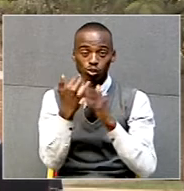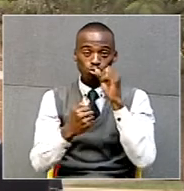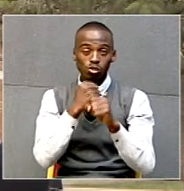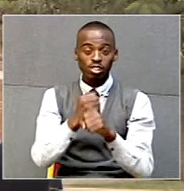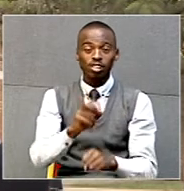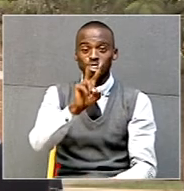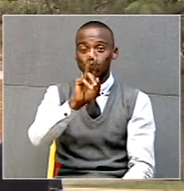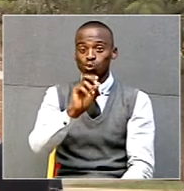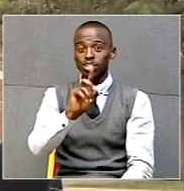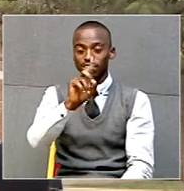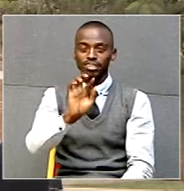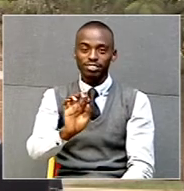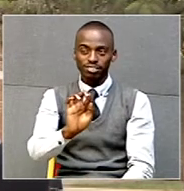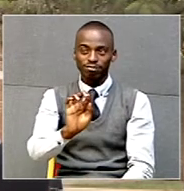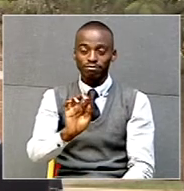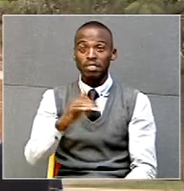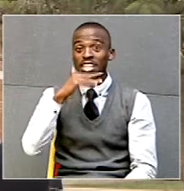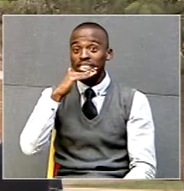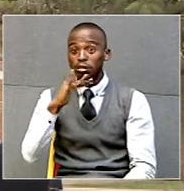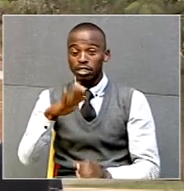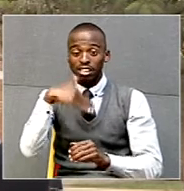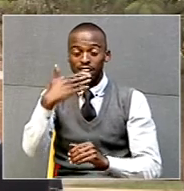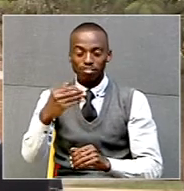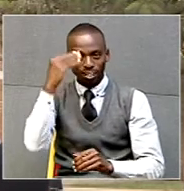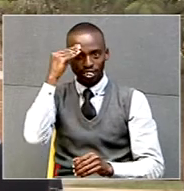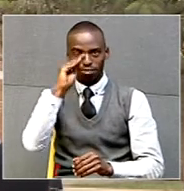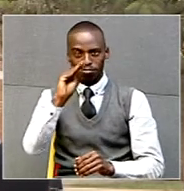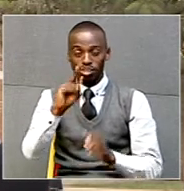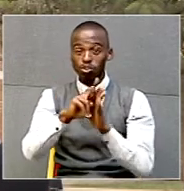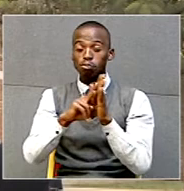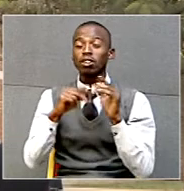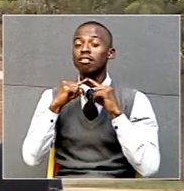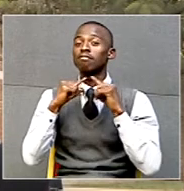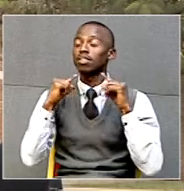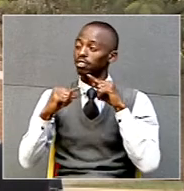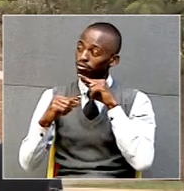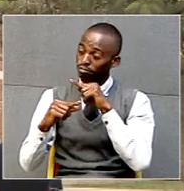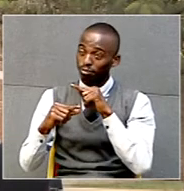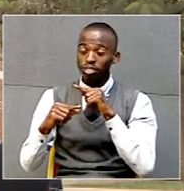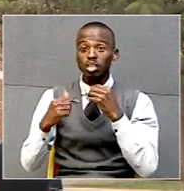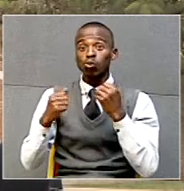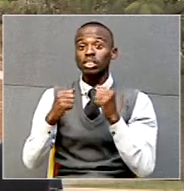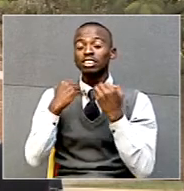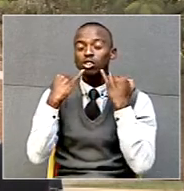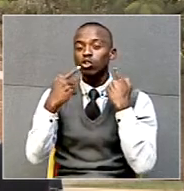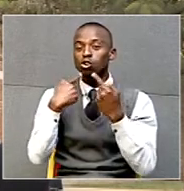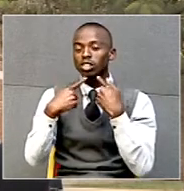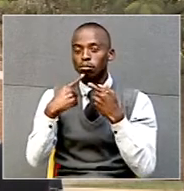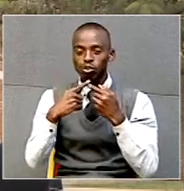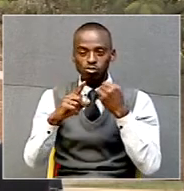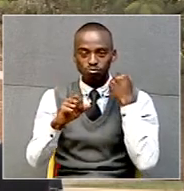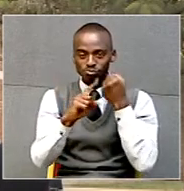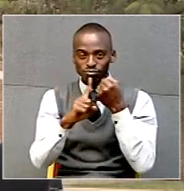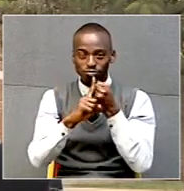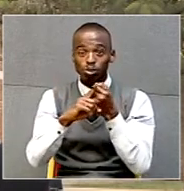year 2018. Speaking after listening to a report by Father Bikwatsizehi, which emphasized fighting